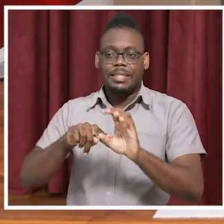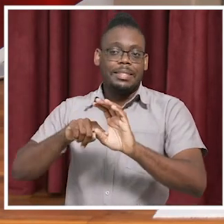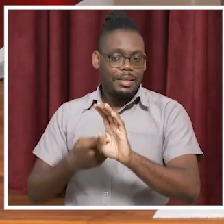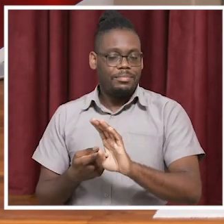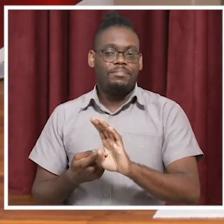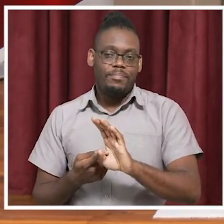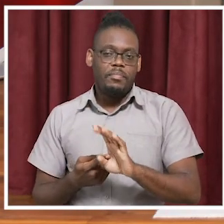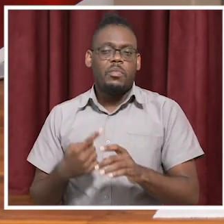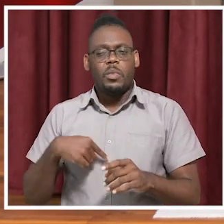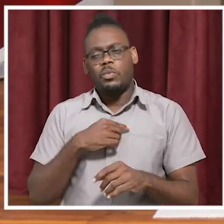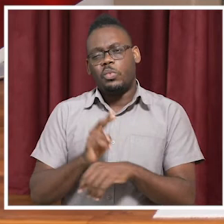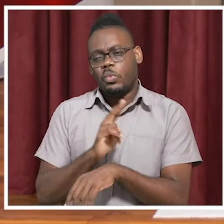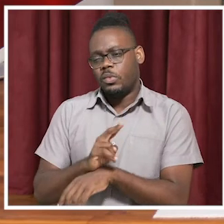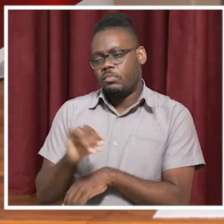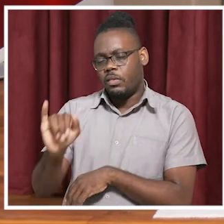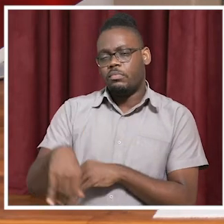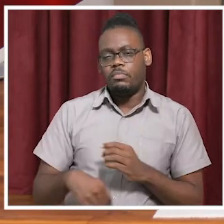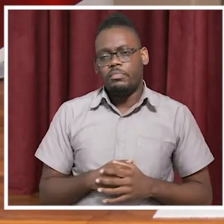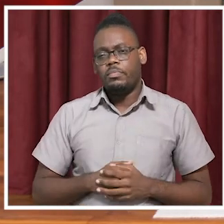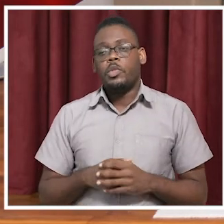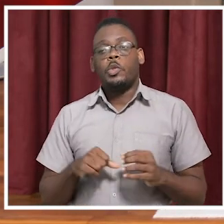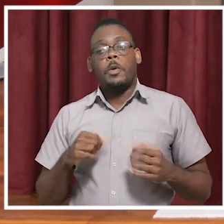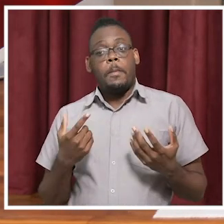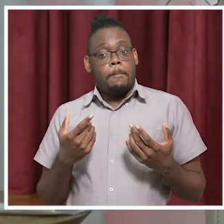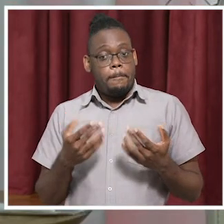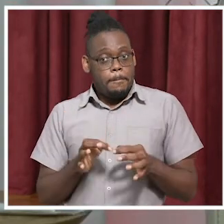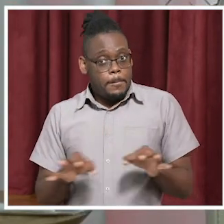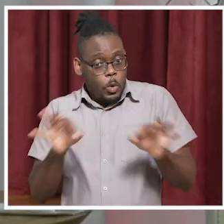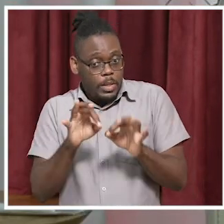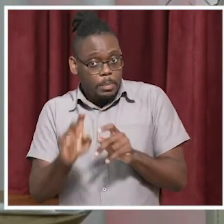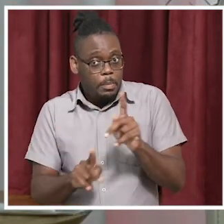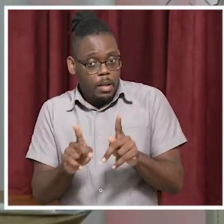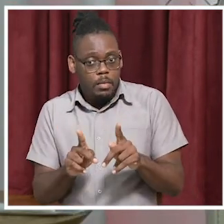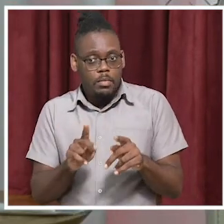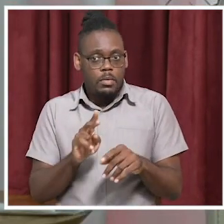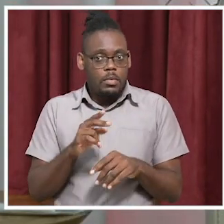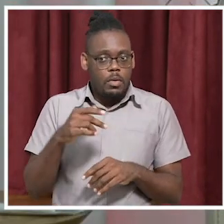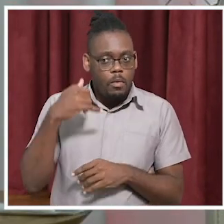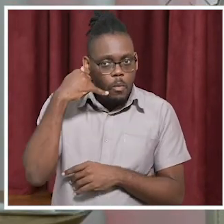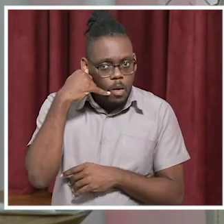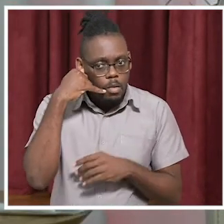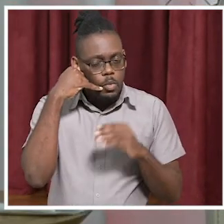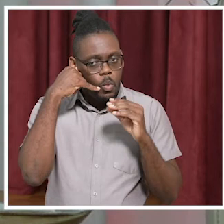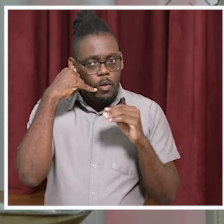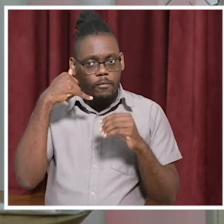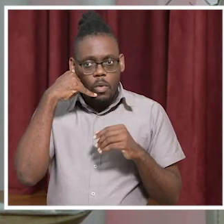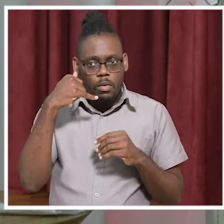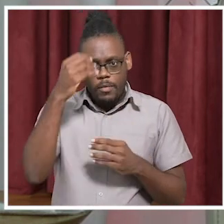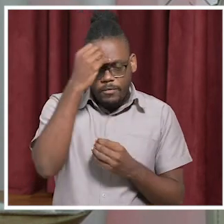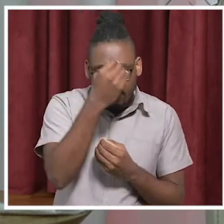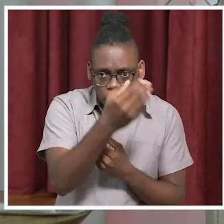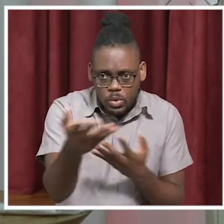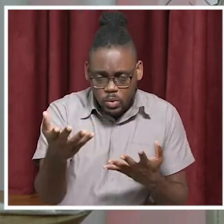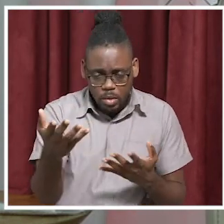So persons need to stay close to their devices or their community leaders to be able to get the information as you are going